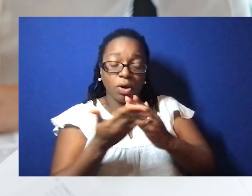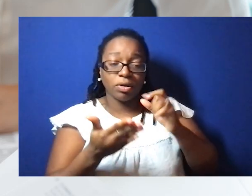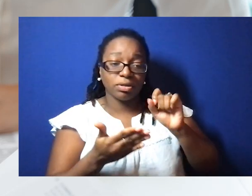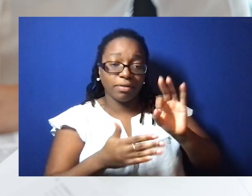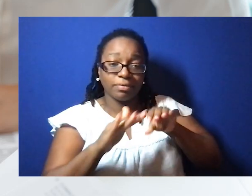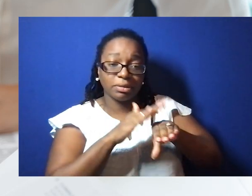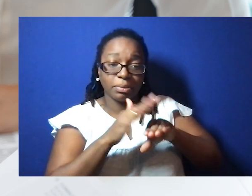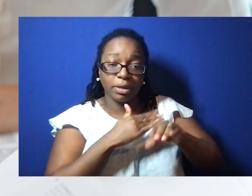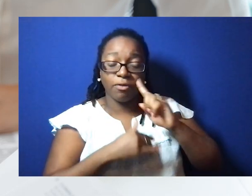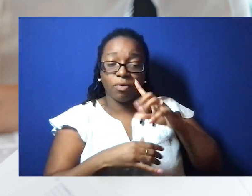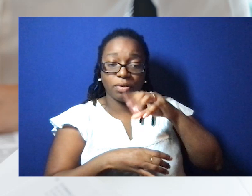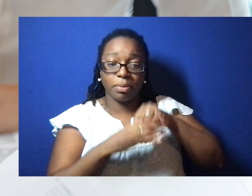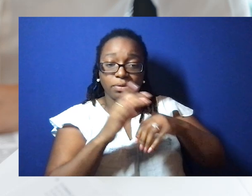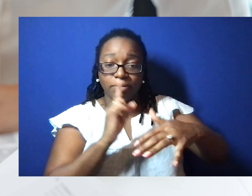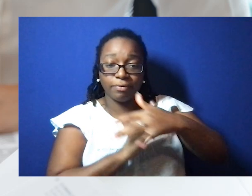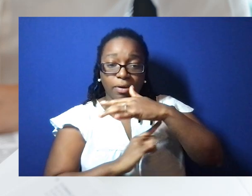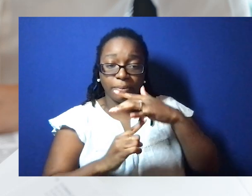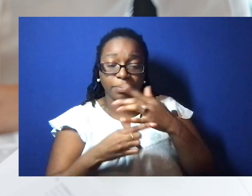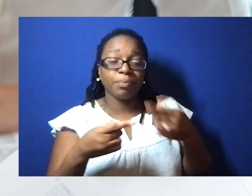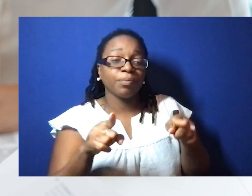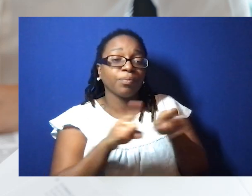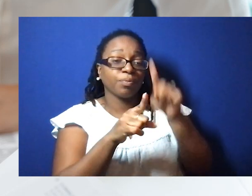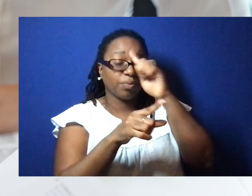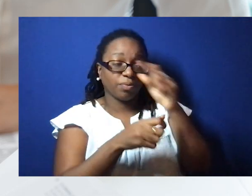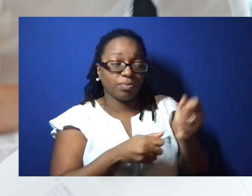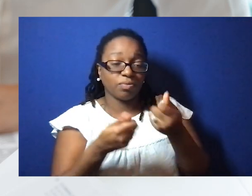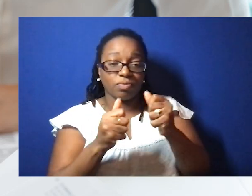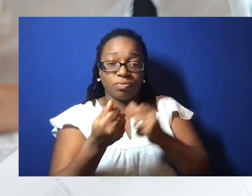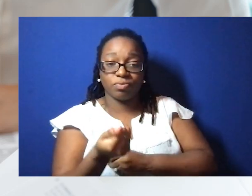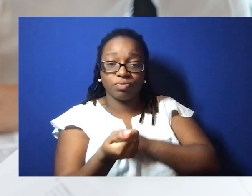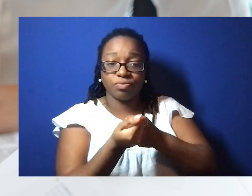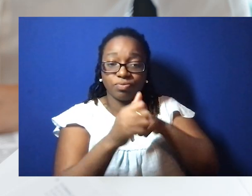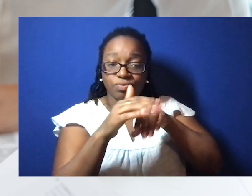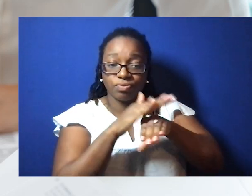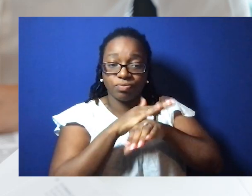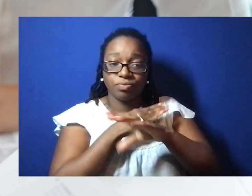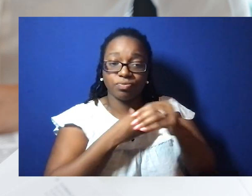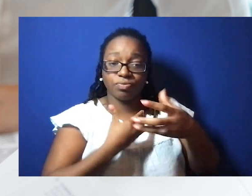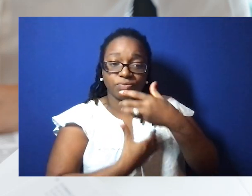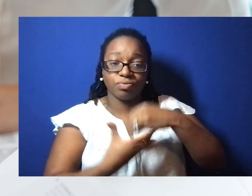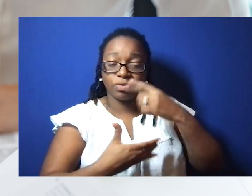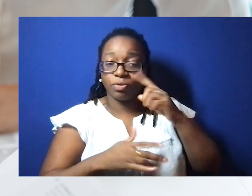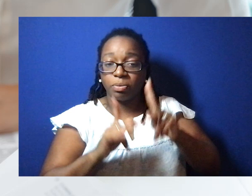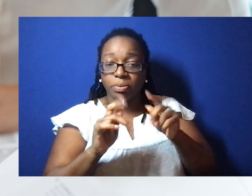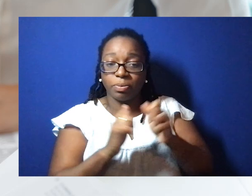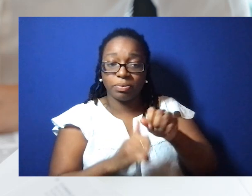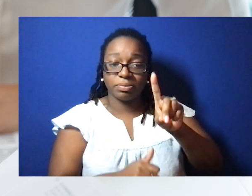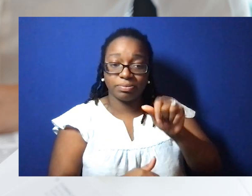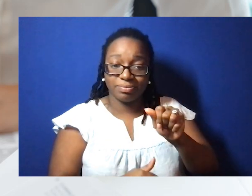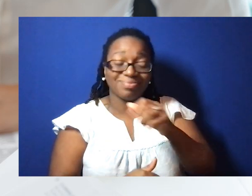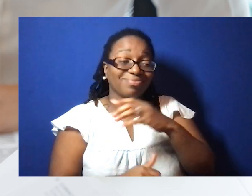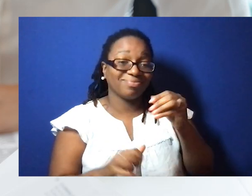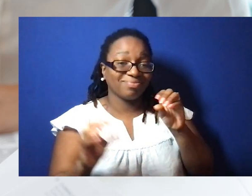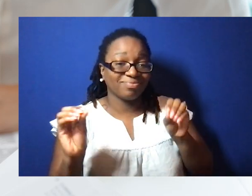of accessibility in the built environment, as well as strategies to promote accessibility and inclusion for people with